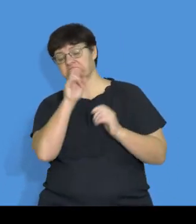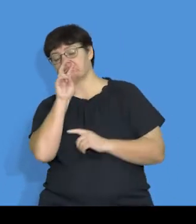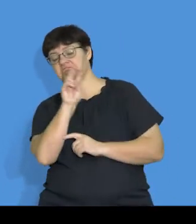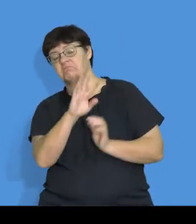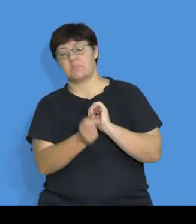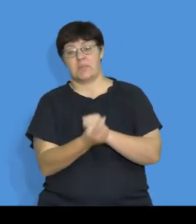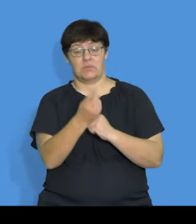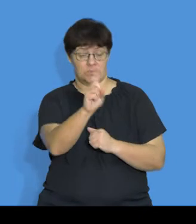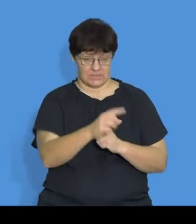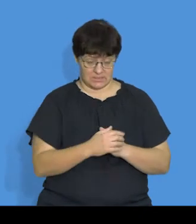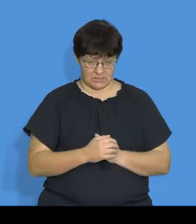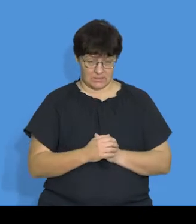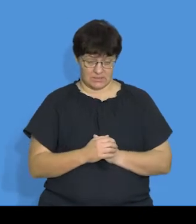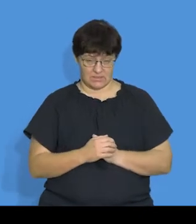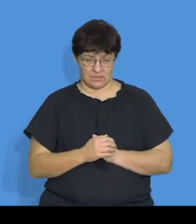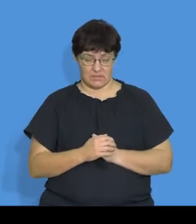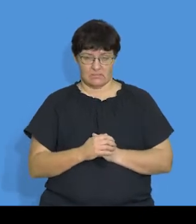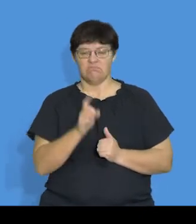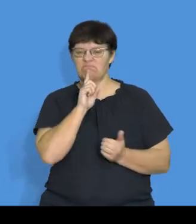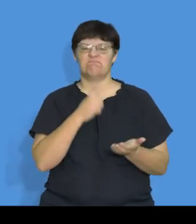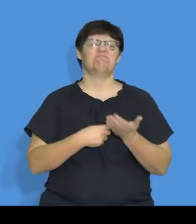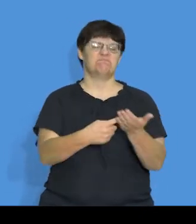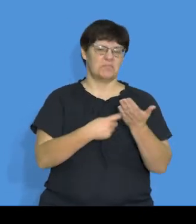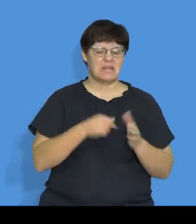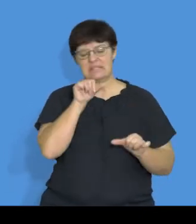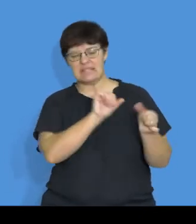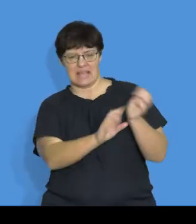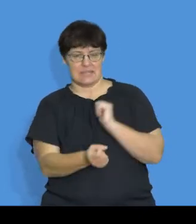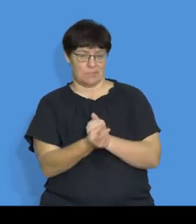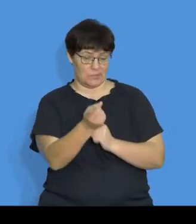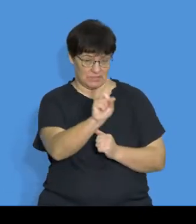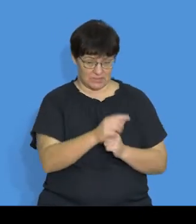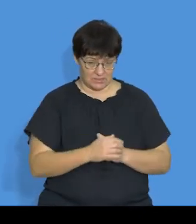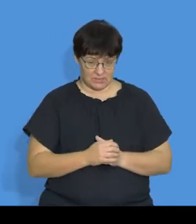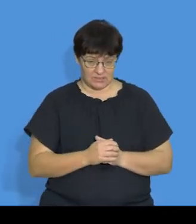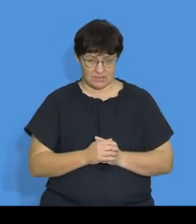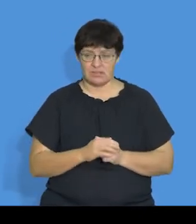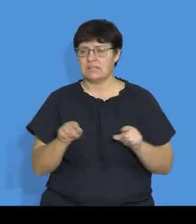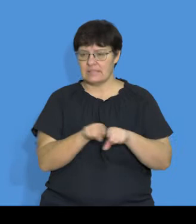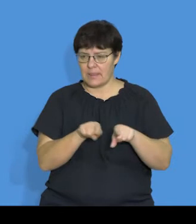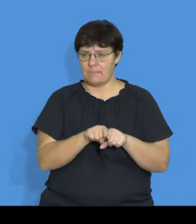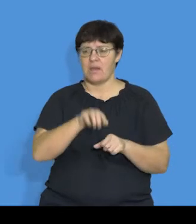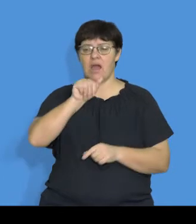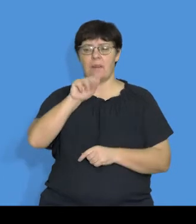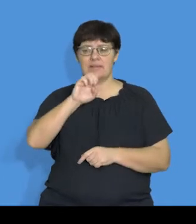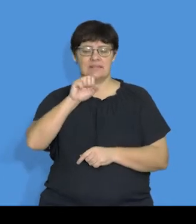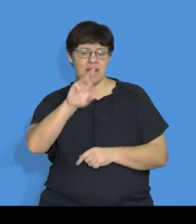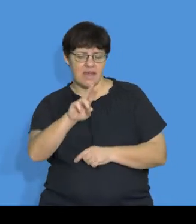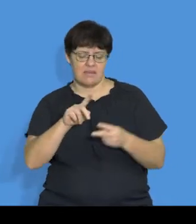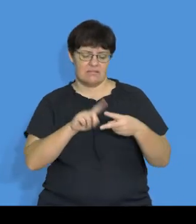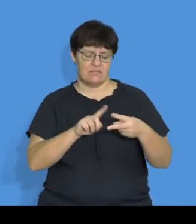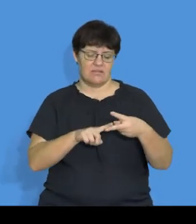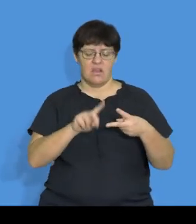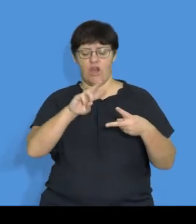observation, okay? And then talk the science behind that. And then also we'll use the ammeter and voltmeter to take